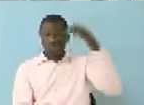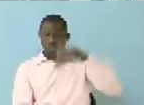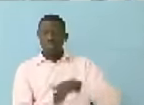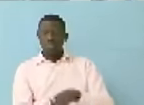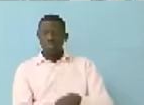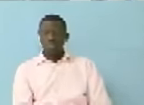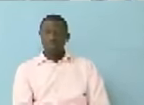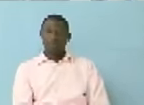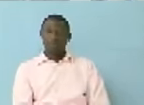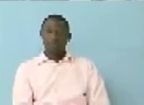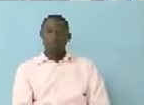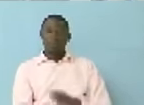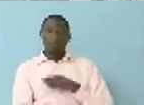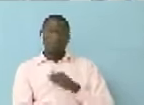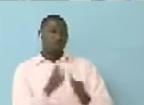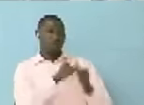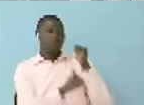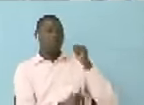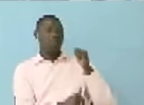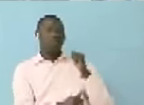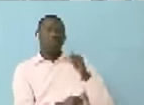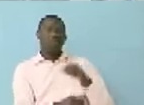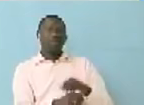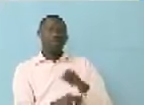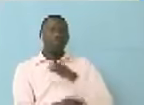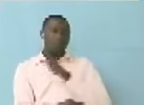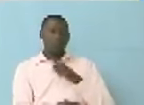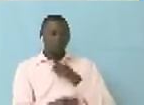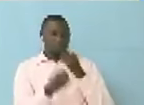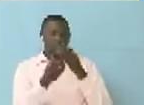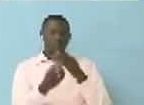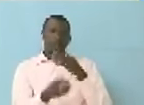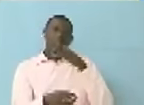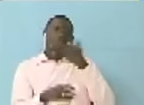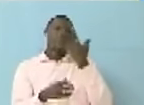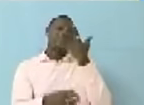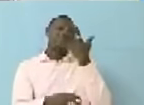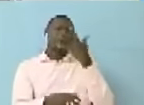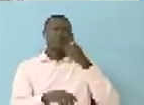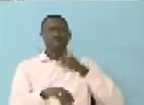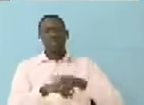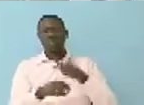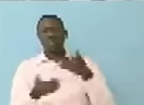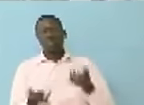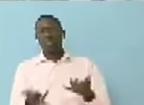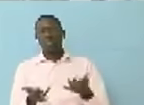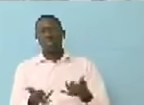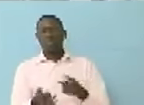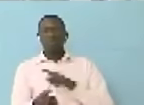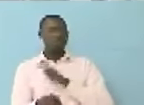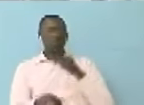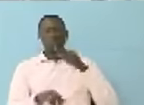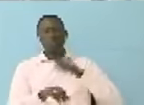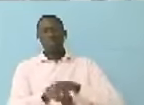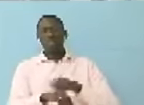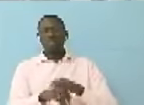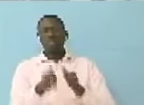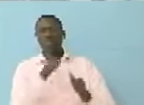Suggested no. We are going back no. to that. We've said it five times now. There is no point going back to you that. You are the one taking us back.